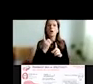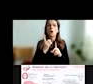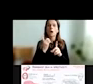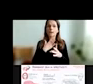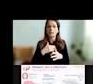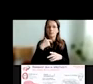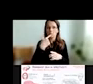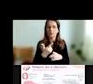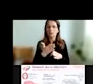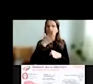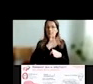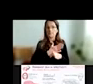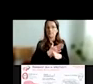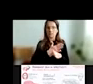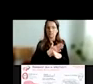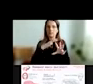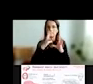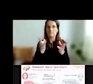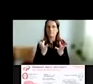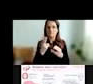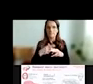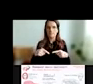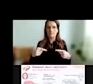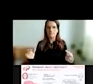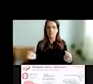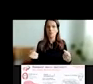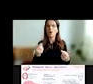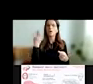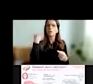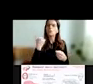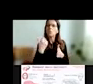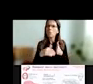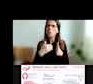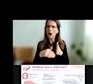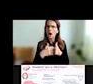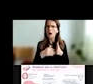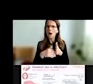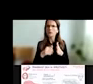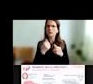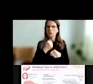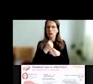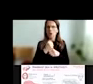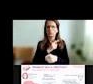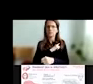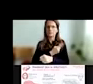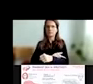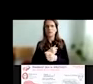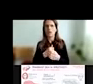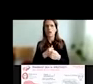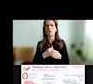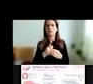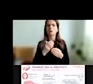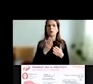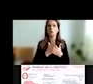like to say, and as you know that, before the pandemic, there was a